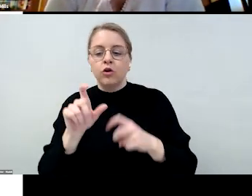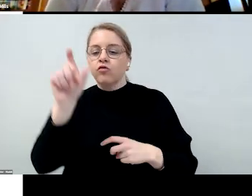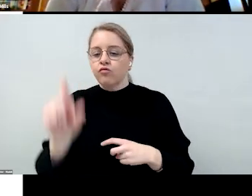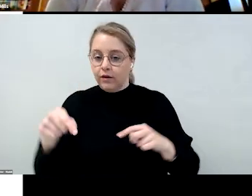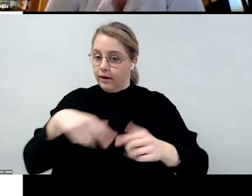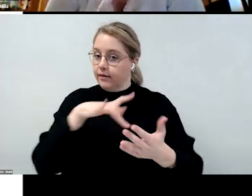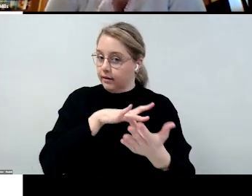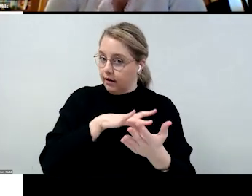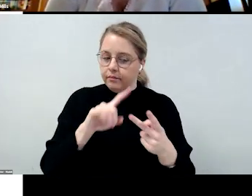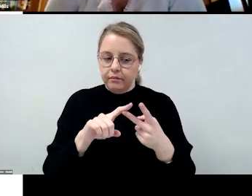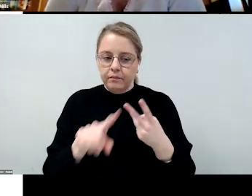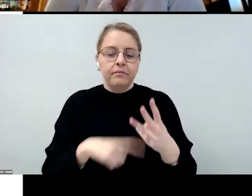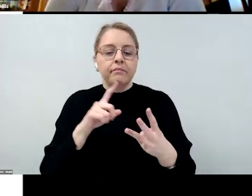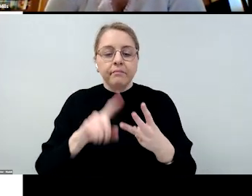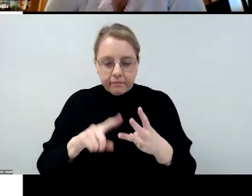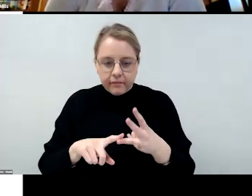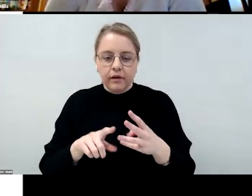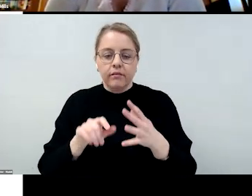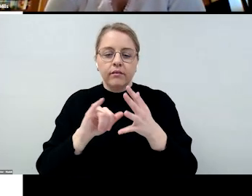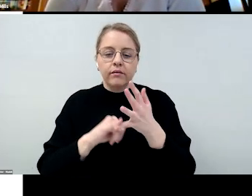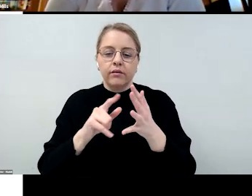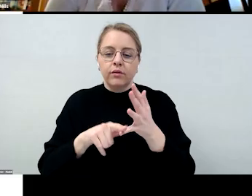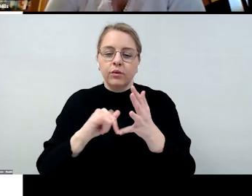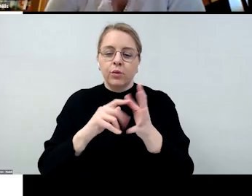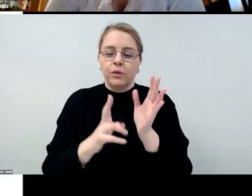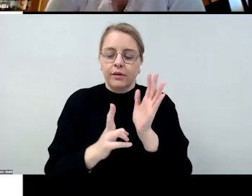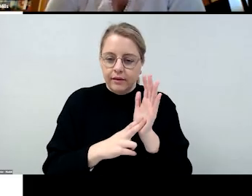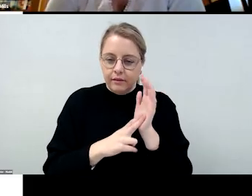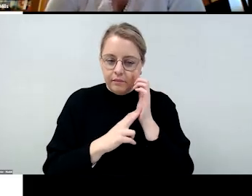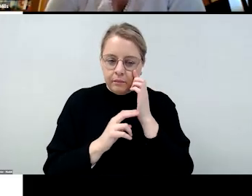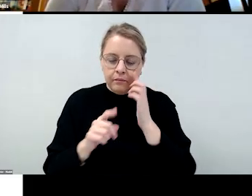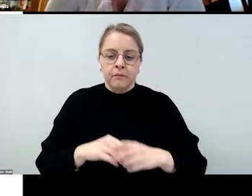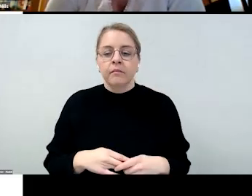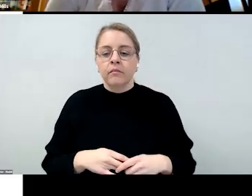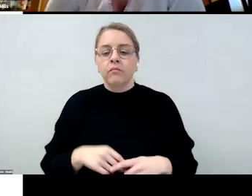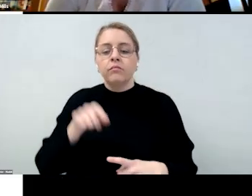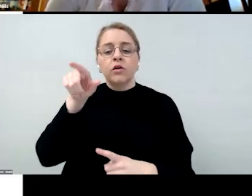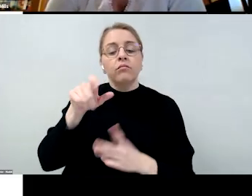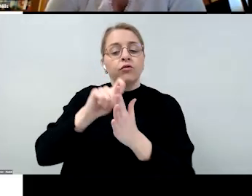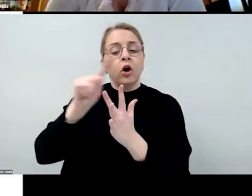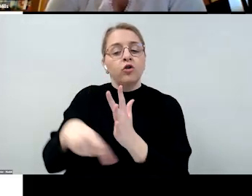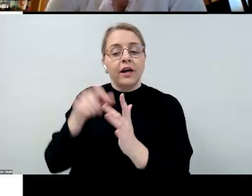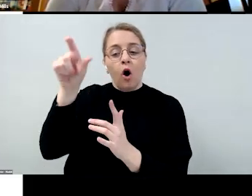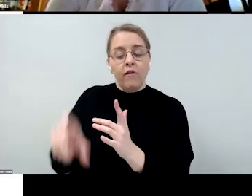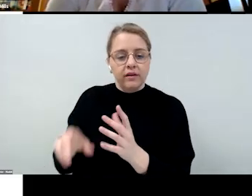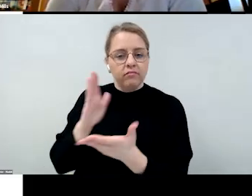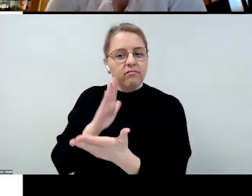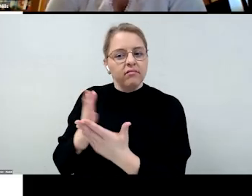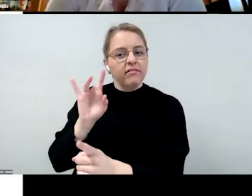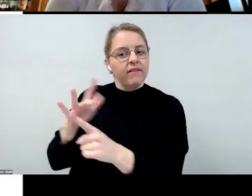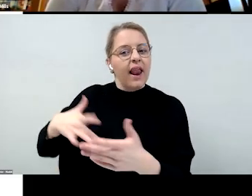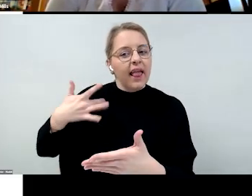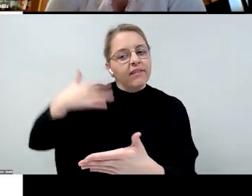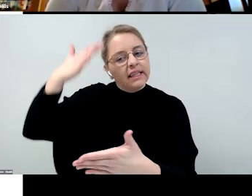at the Centre. And finally, we are joined by Suzanne Adrian, who is a Project Officer with lived experience